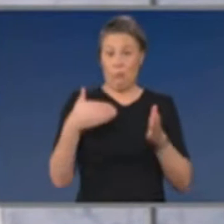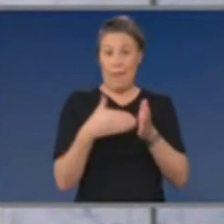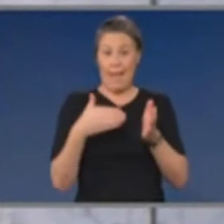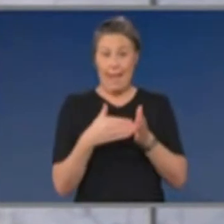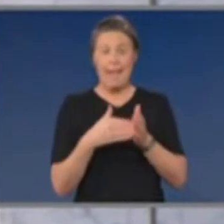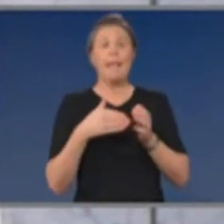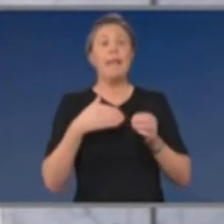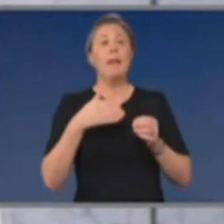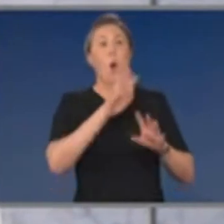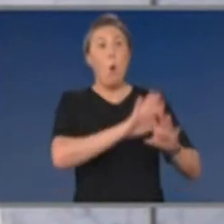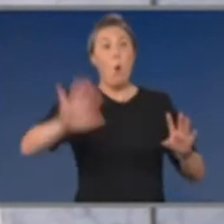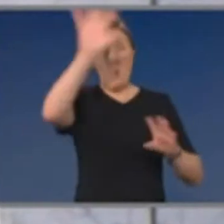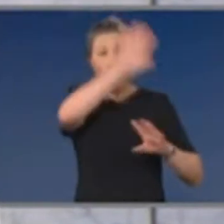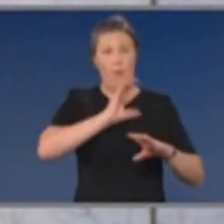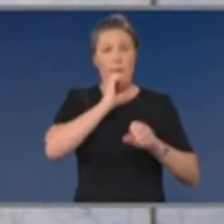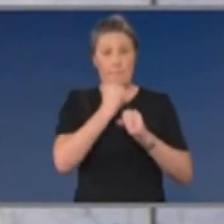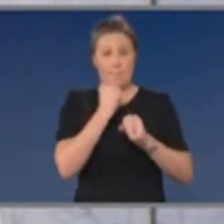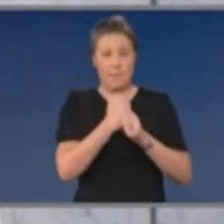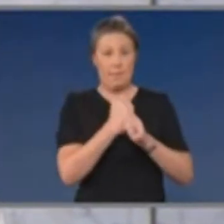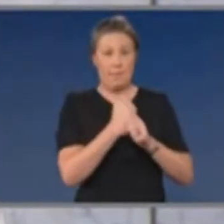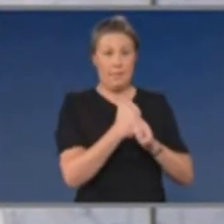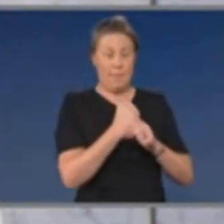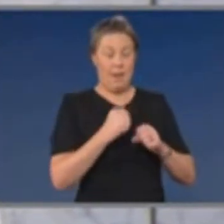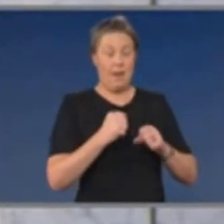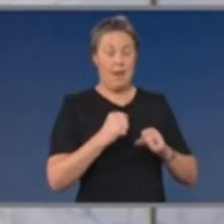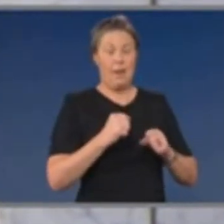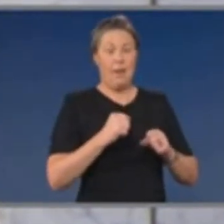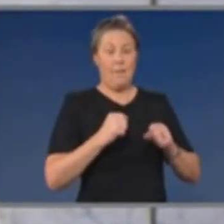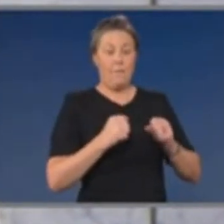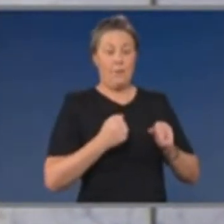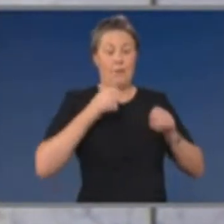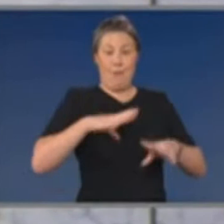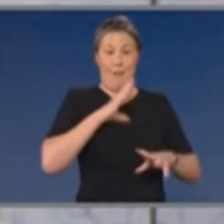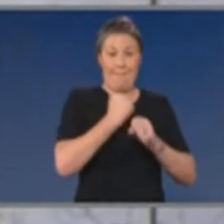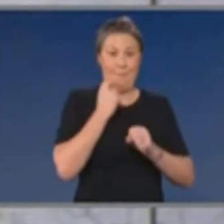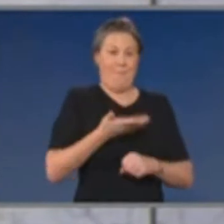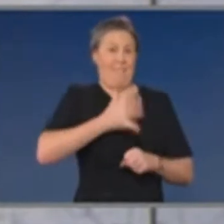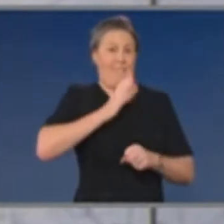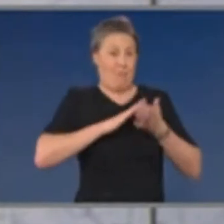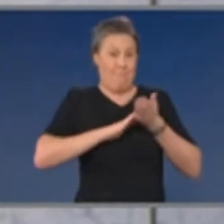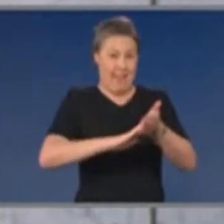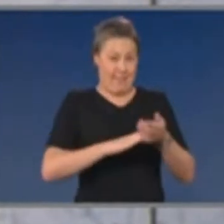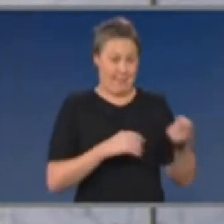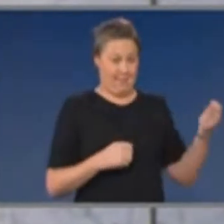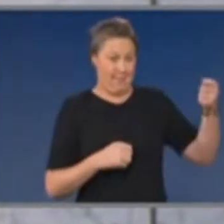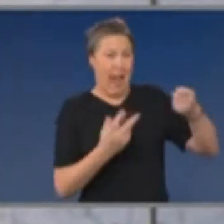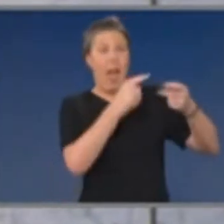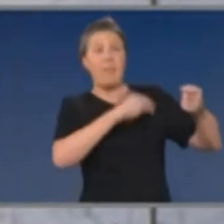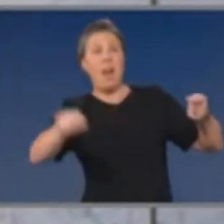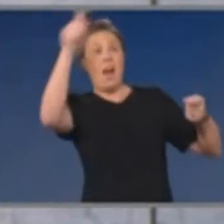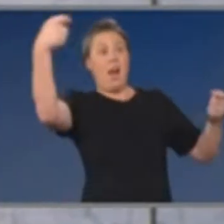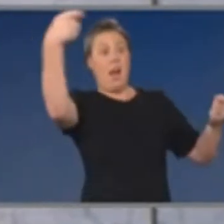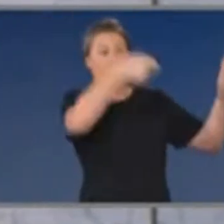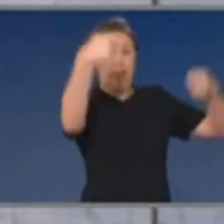$1 billion, $500 million from the Commonwealth and $500 million from the states and territories to support